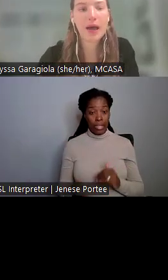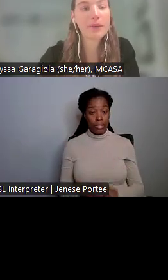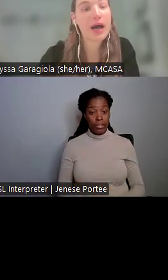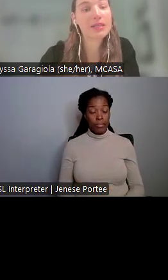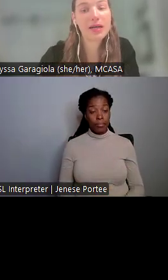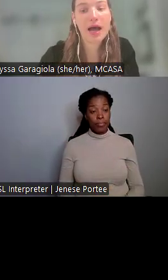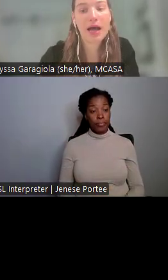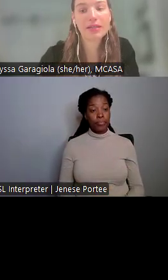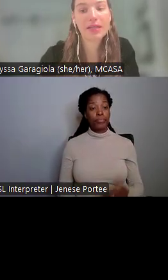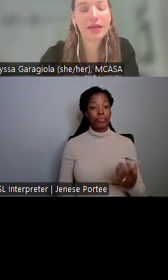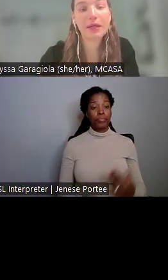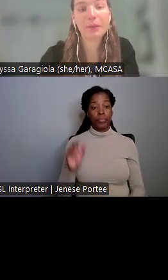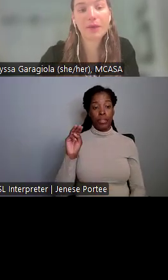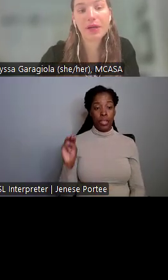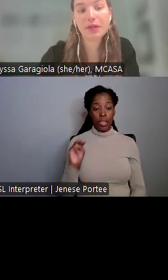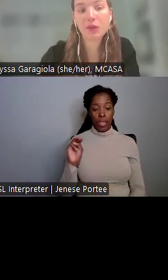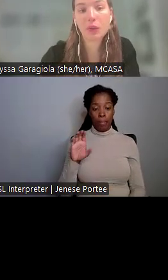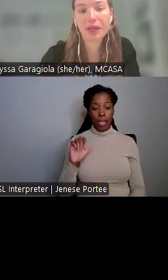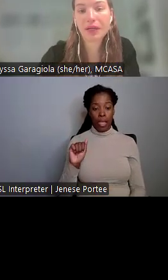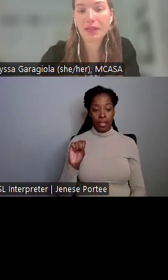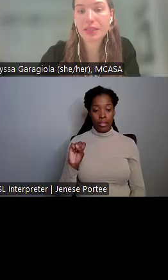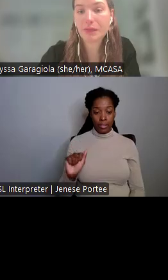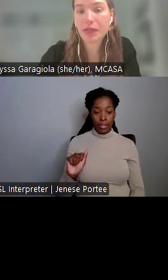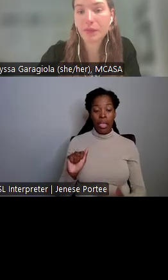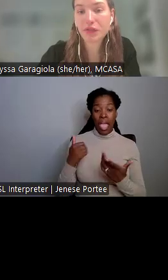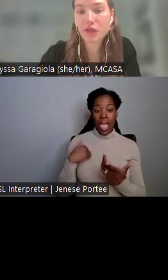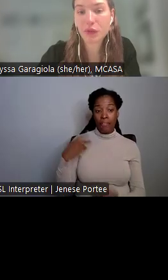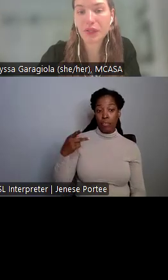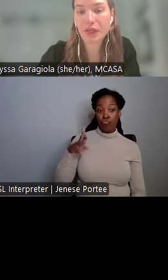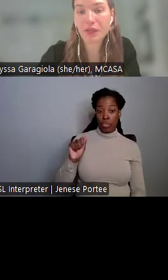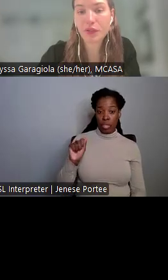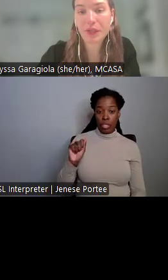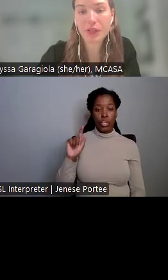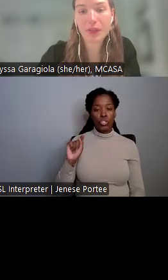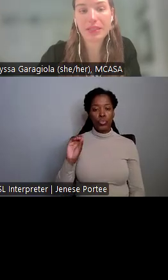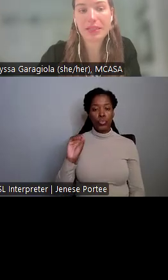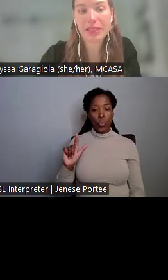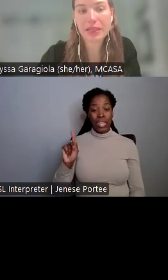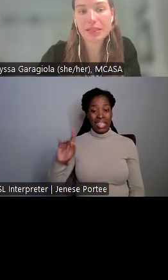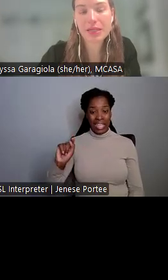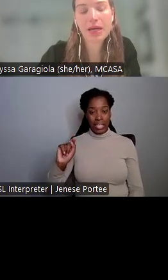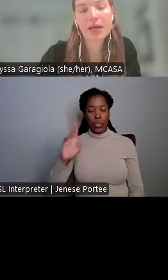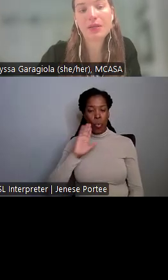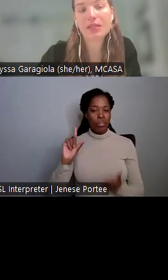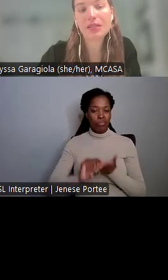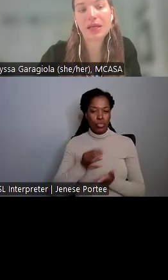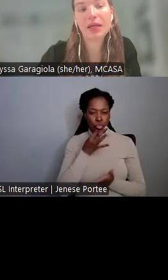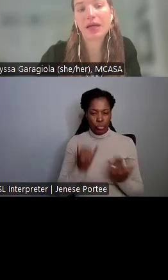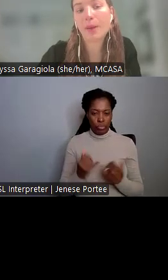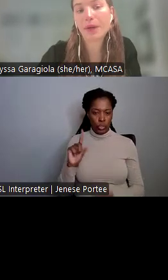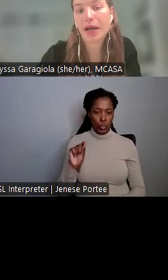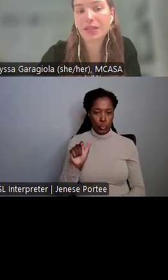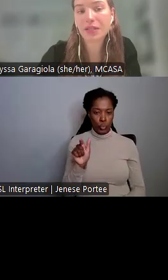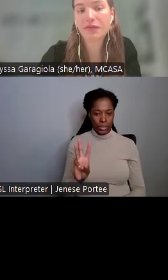So MCASA has a PREA toolkit that's going to be coming soon in 2026. And this is